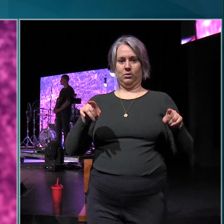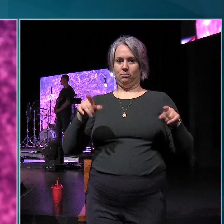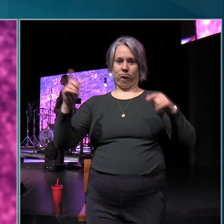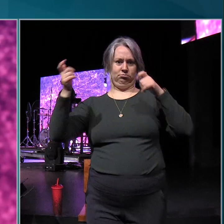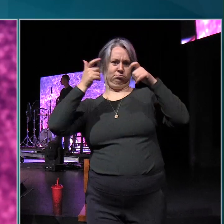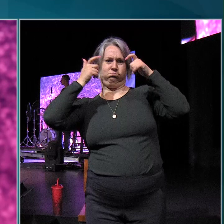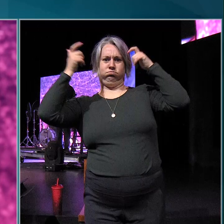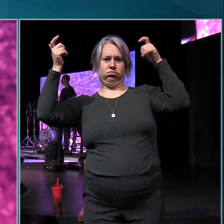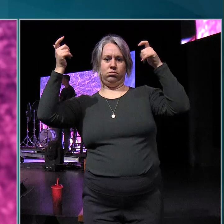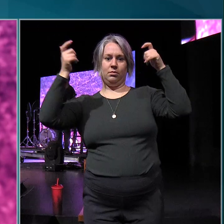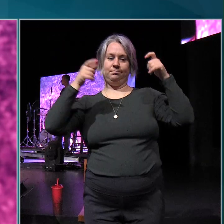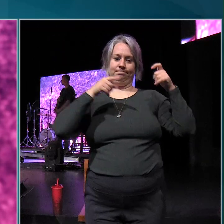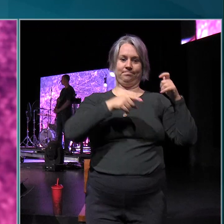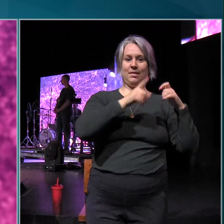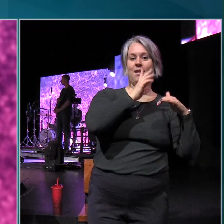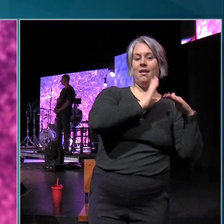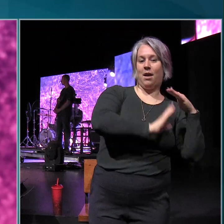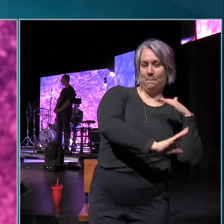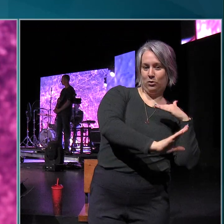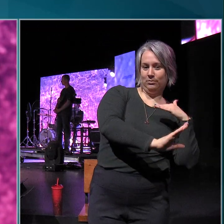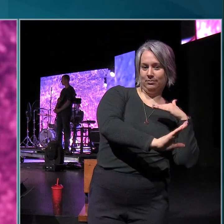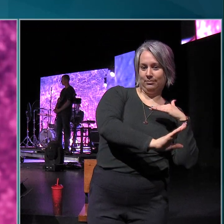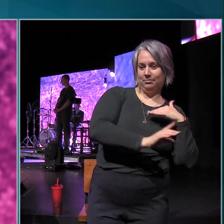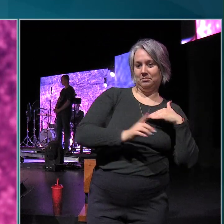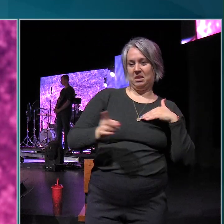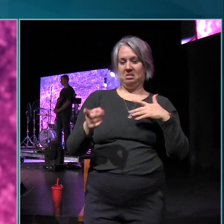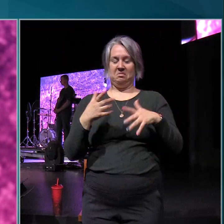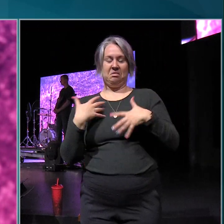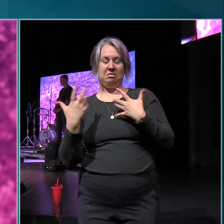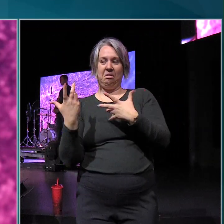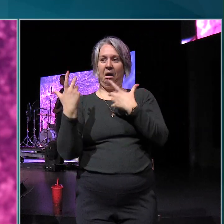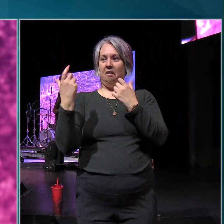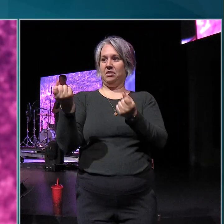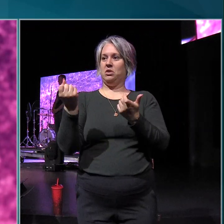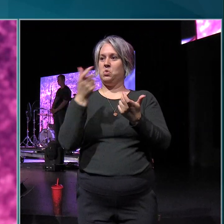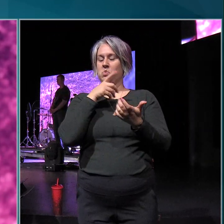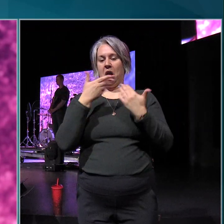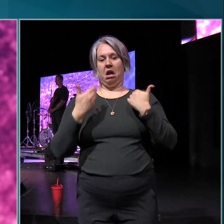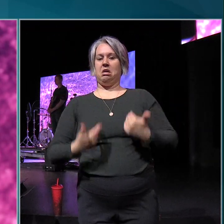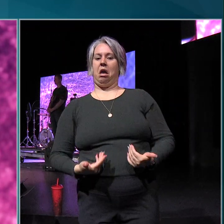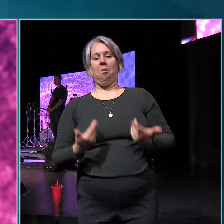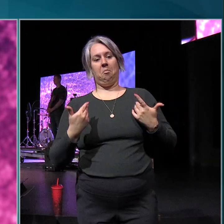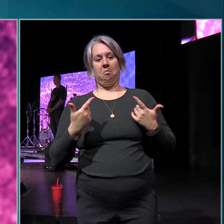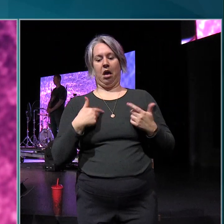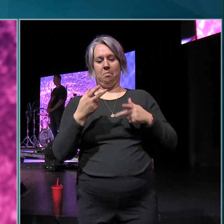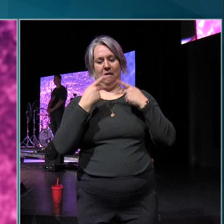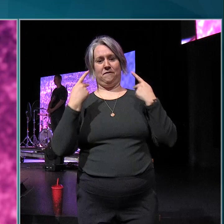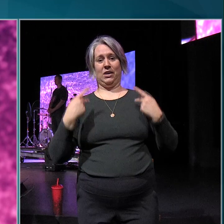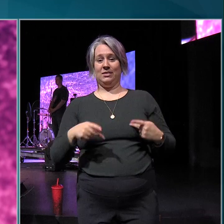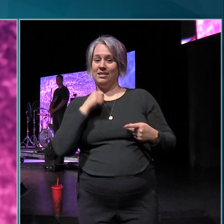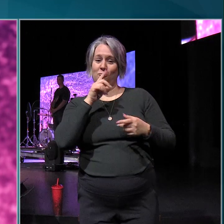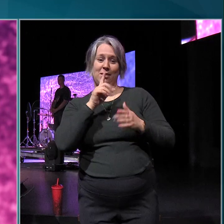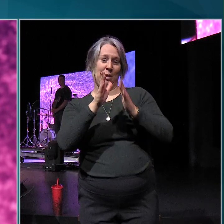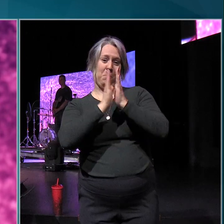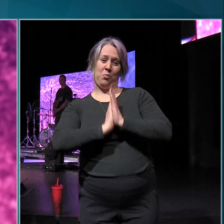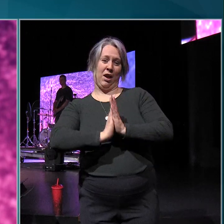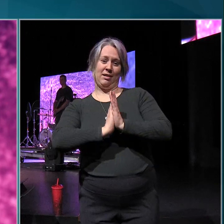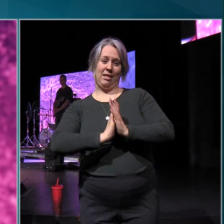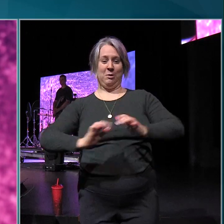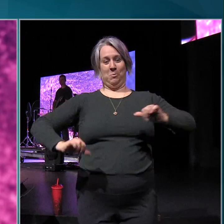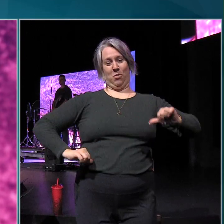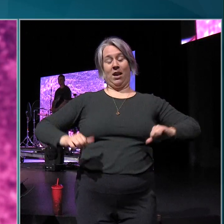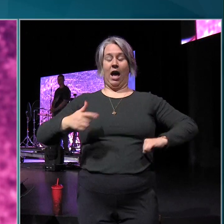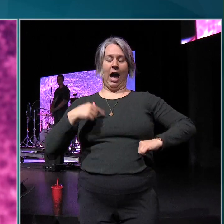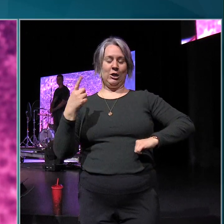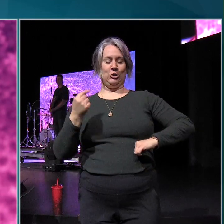contrasting. You see, the Pharisee came with confidence in who he was. In fact, he really wasn't praying. He was just like bragging up